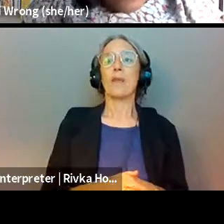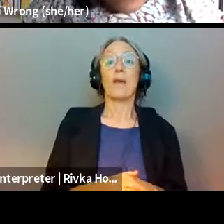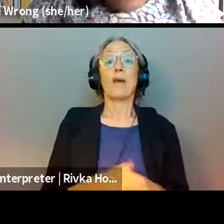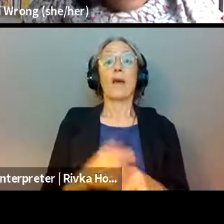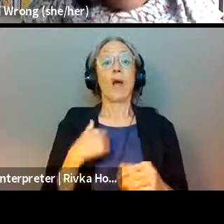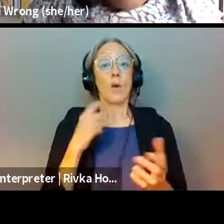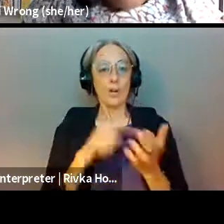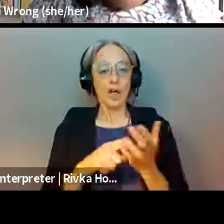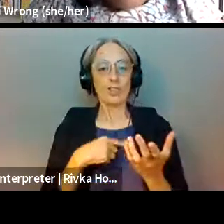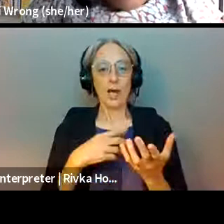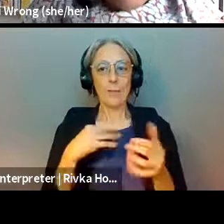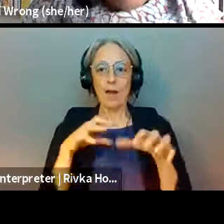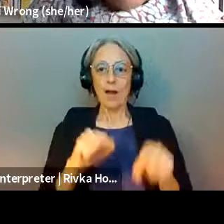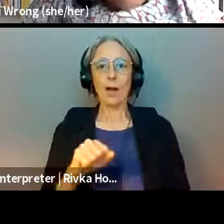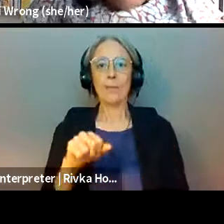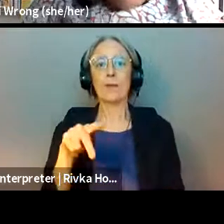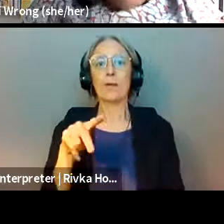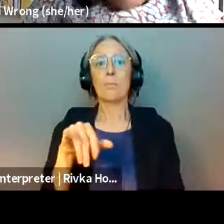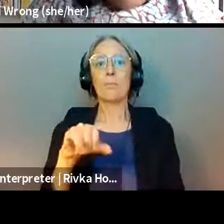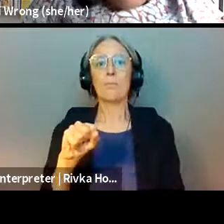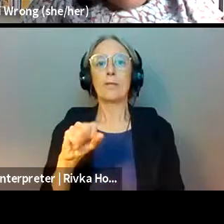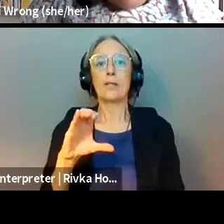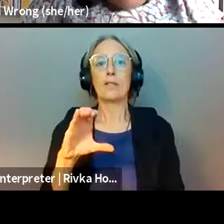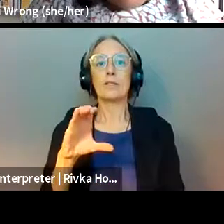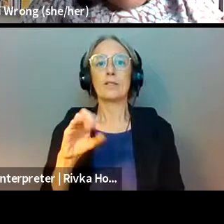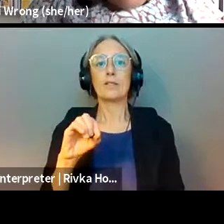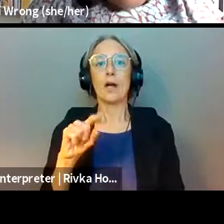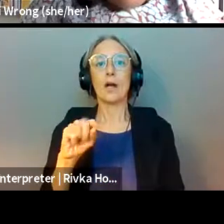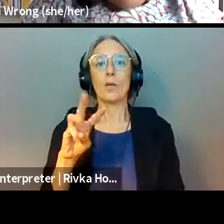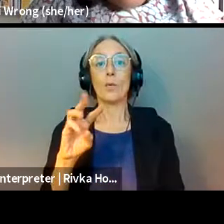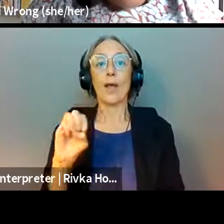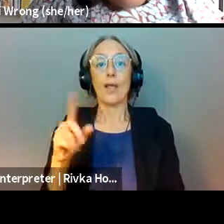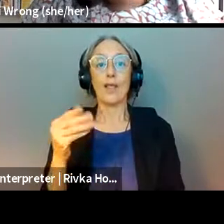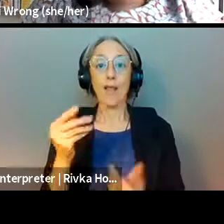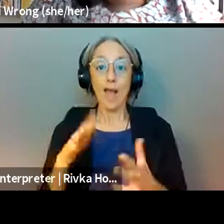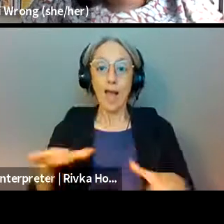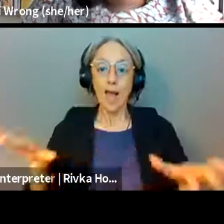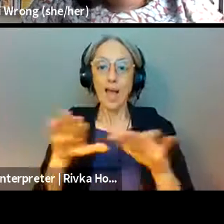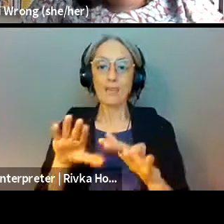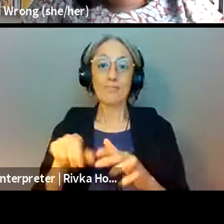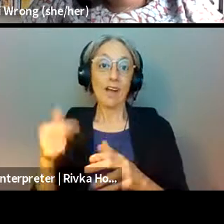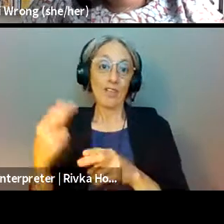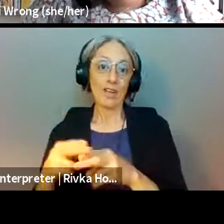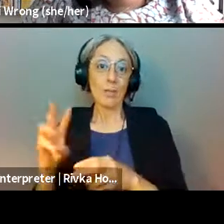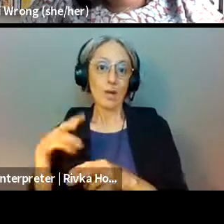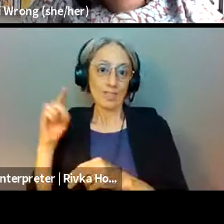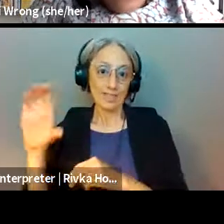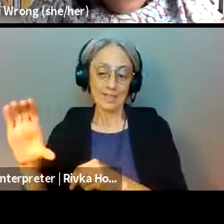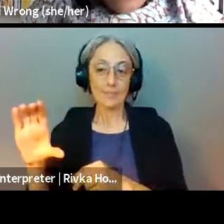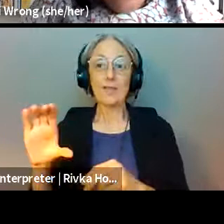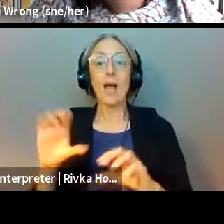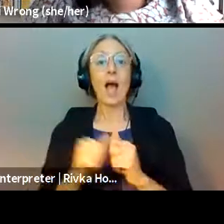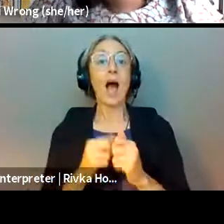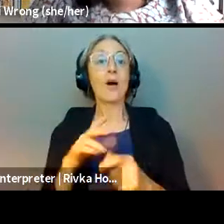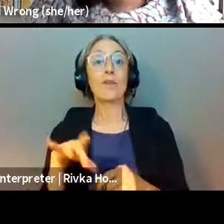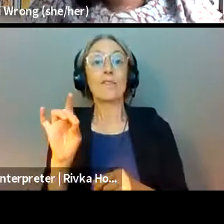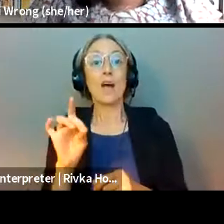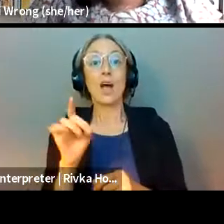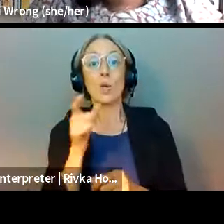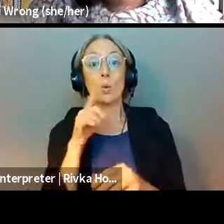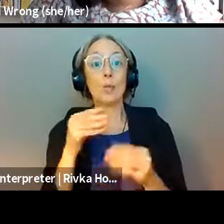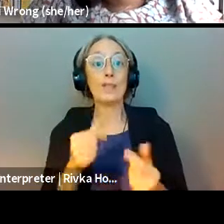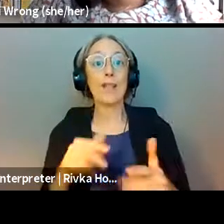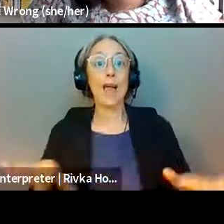on occupied Piscataway land known as Washington, D.C. And you can learn whose land you're on with the app Native